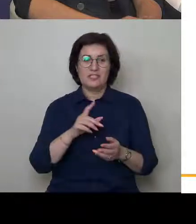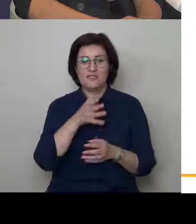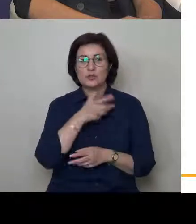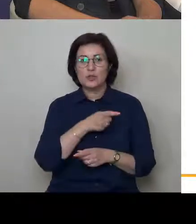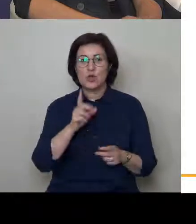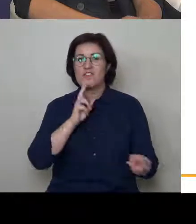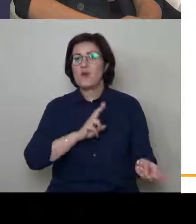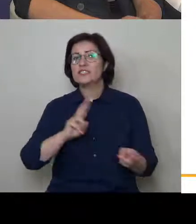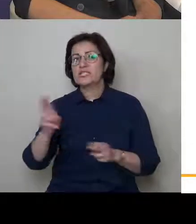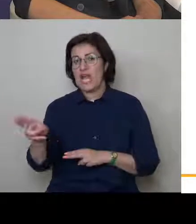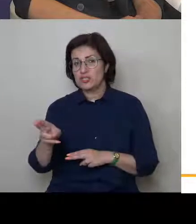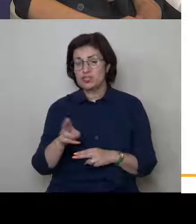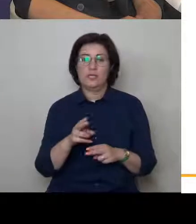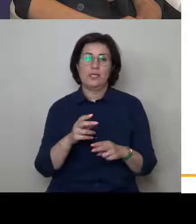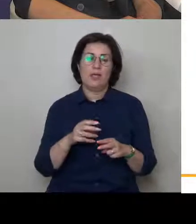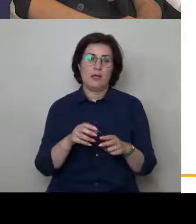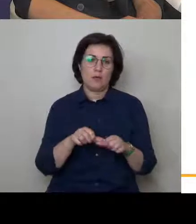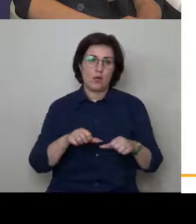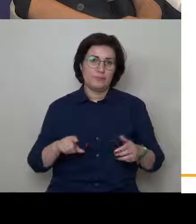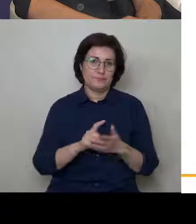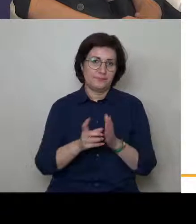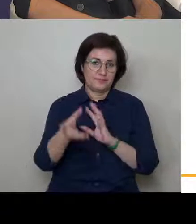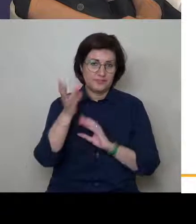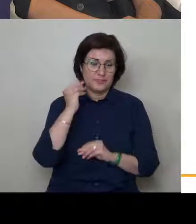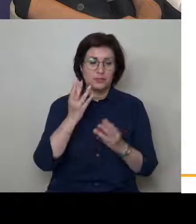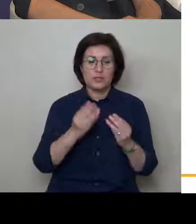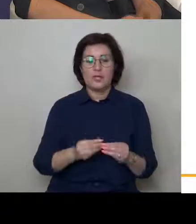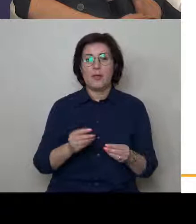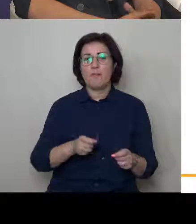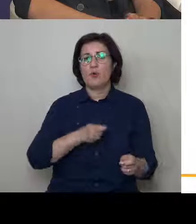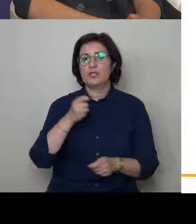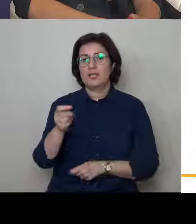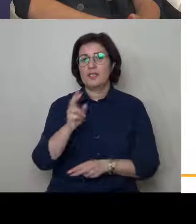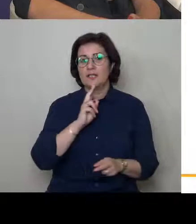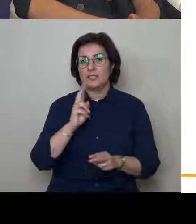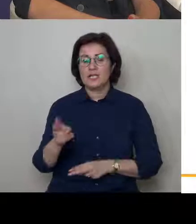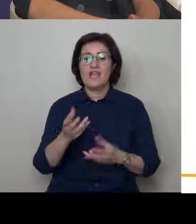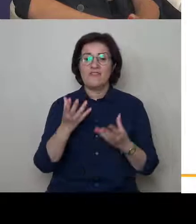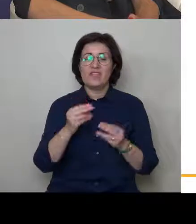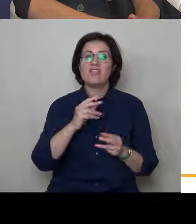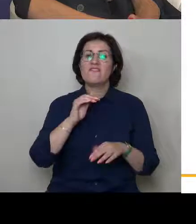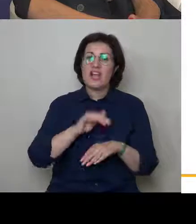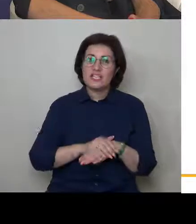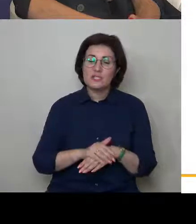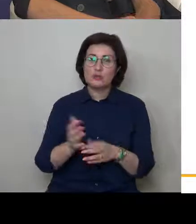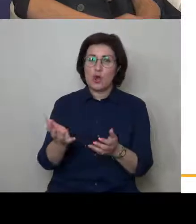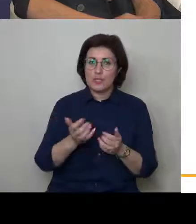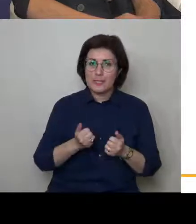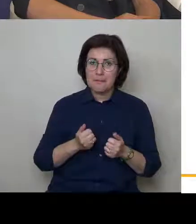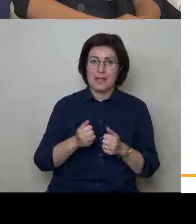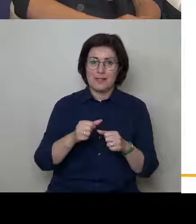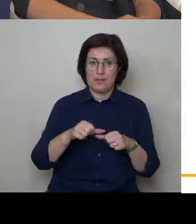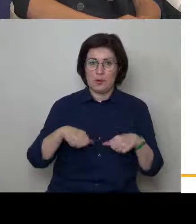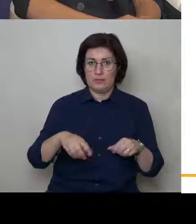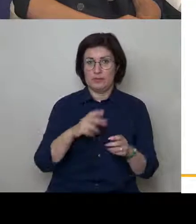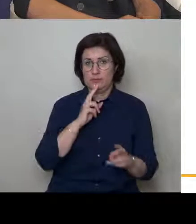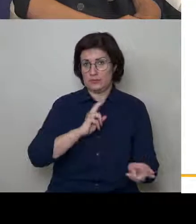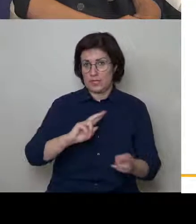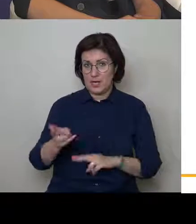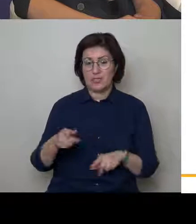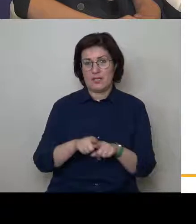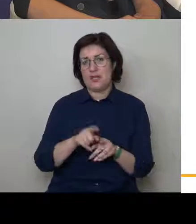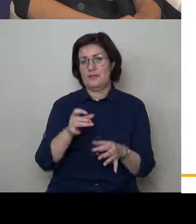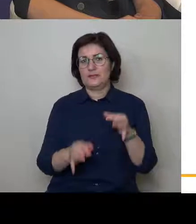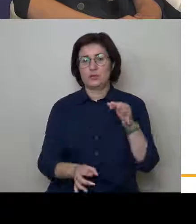discusses whether the complaint has been lodged properly, the commission should also take into account that the day